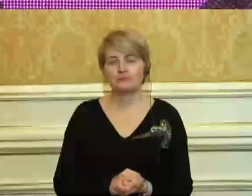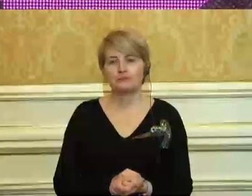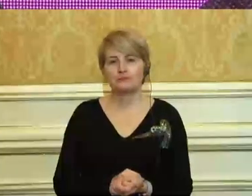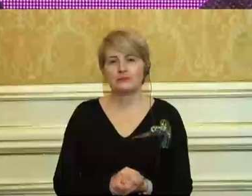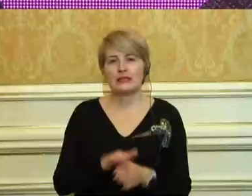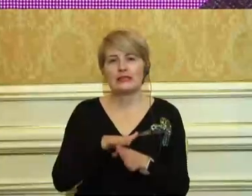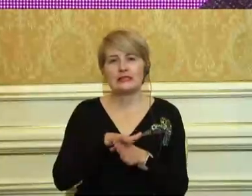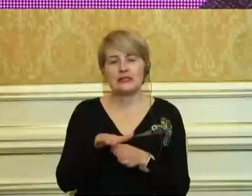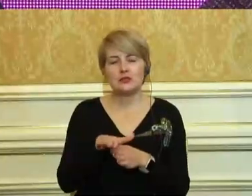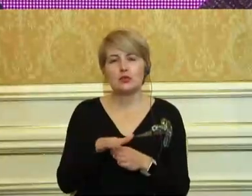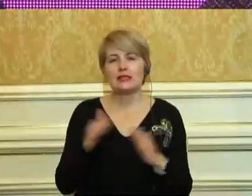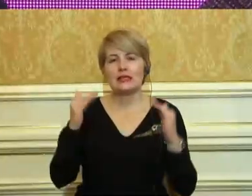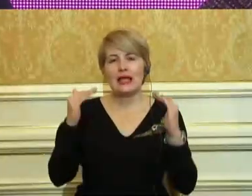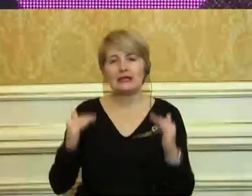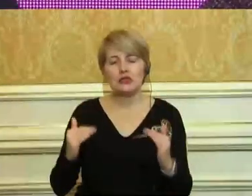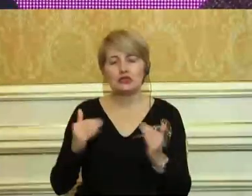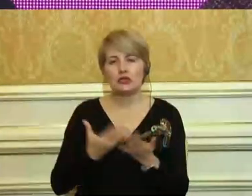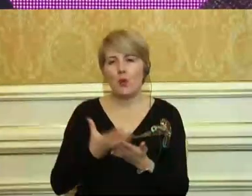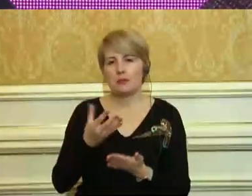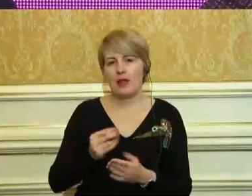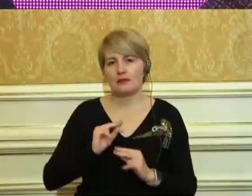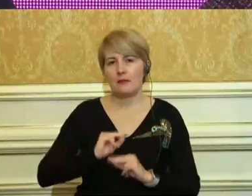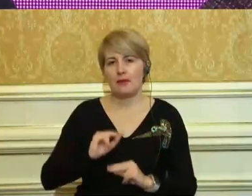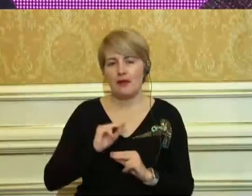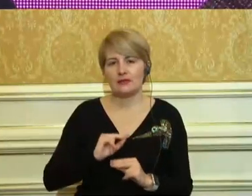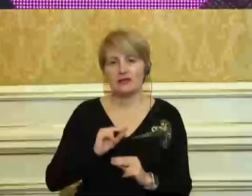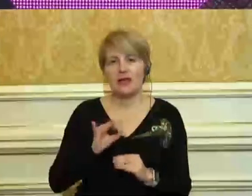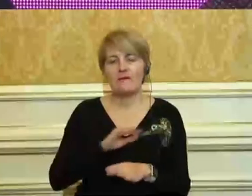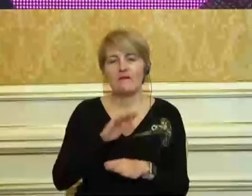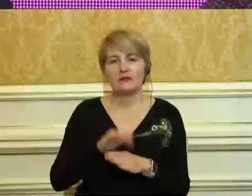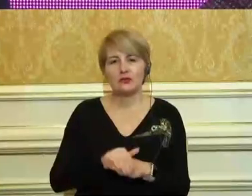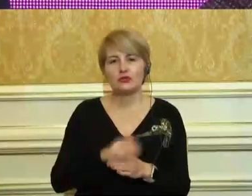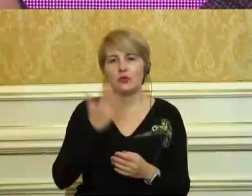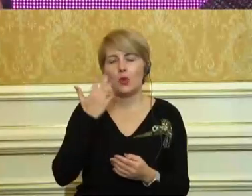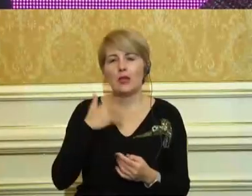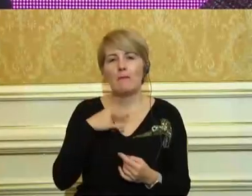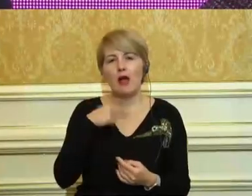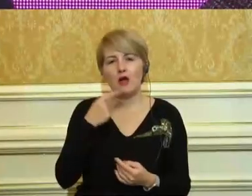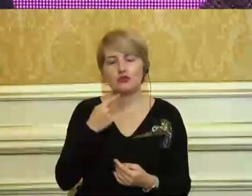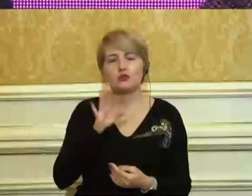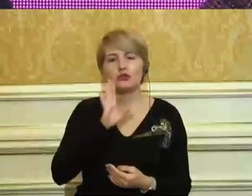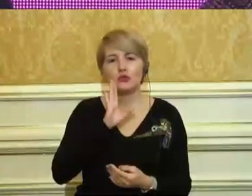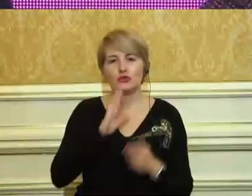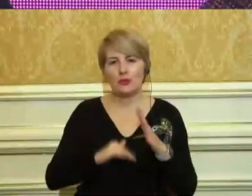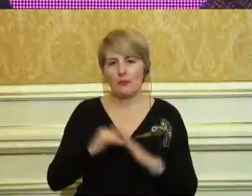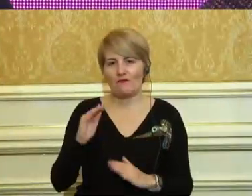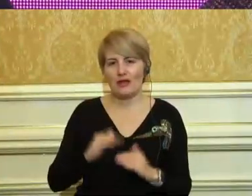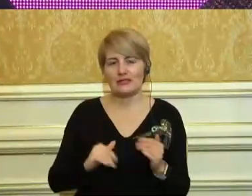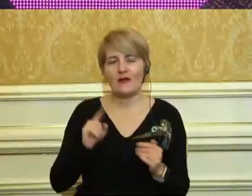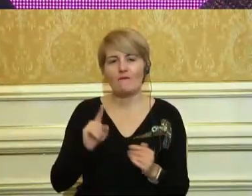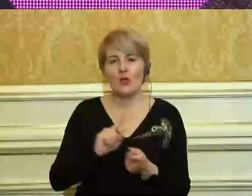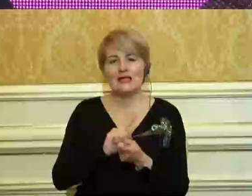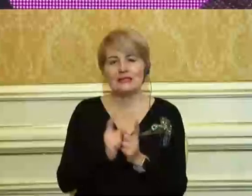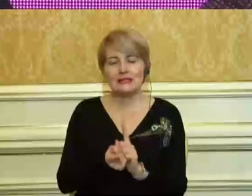spheres, they have the lowest salaries for their job. And in fact, when we say